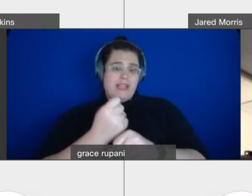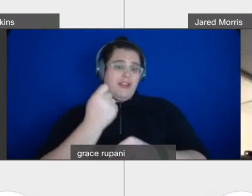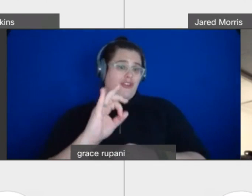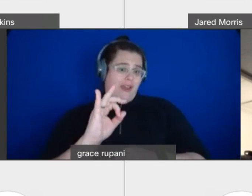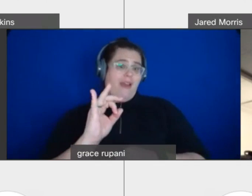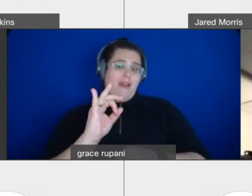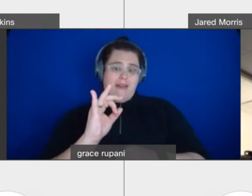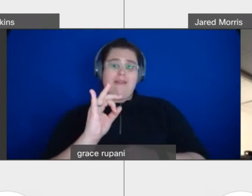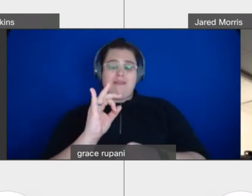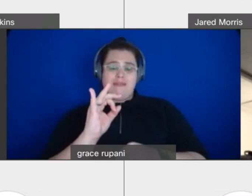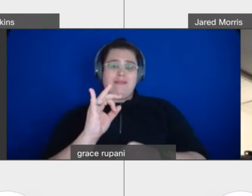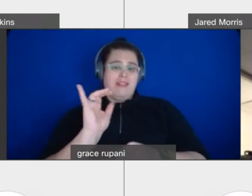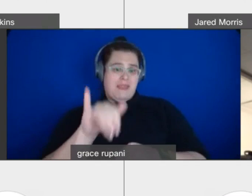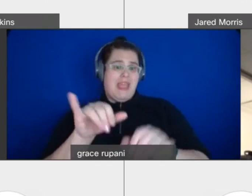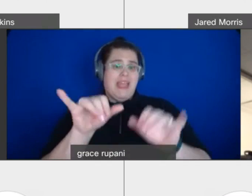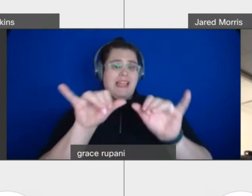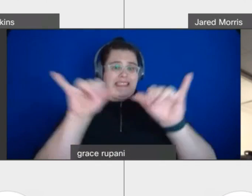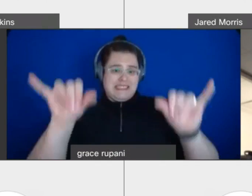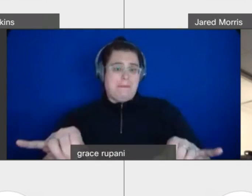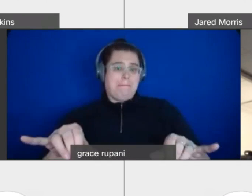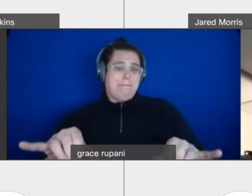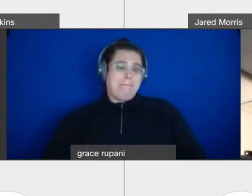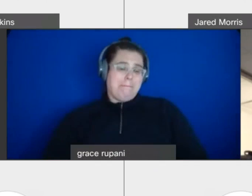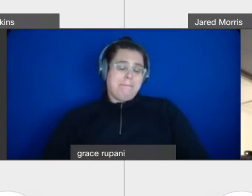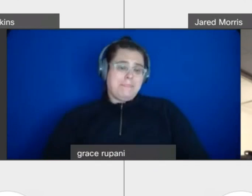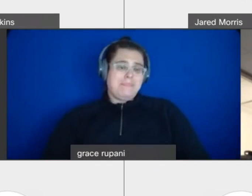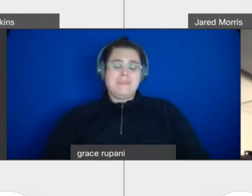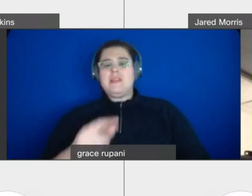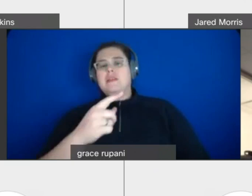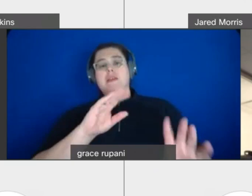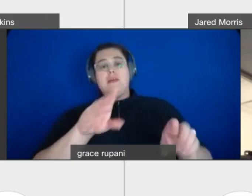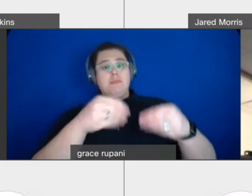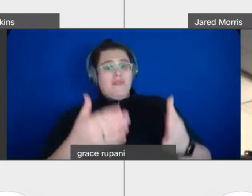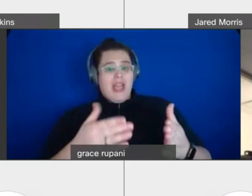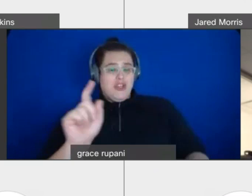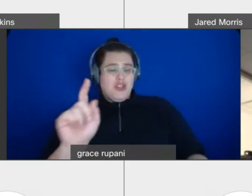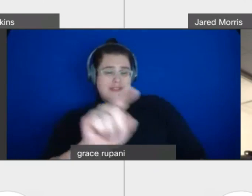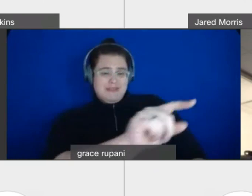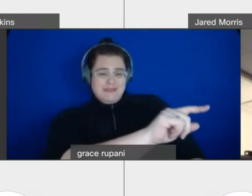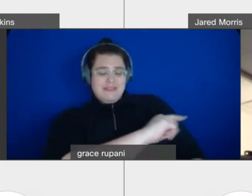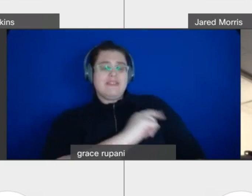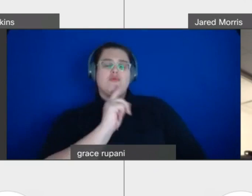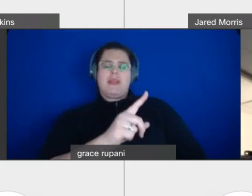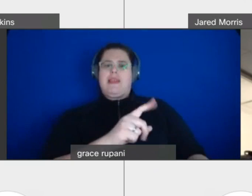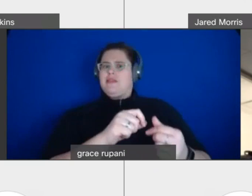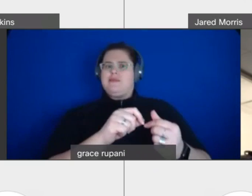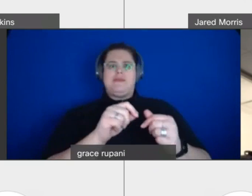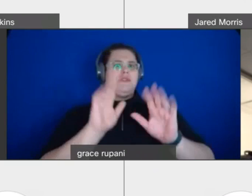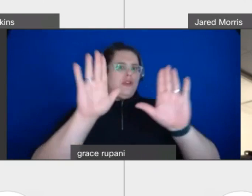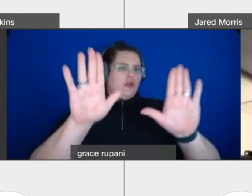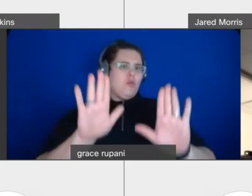provider system, and our wonderful providers have made tremendous adjustments with regard to how they